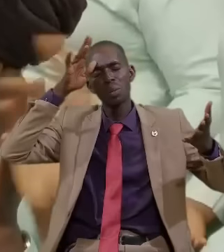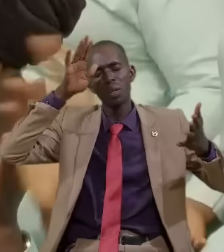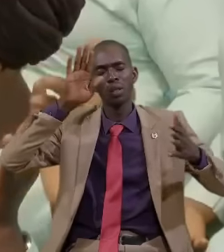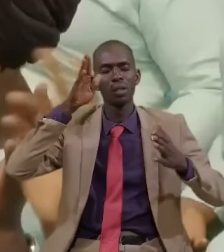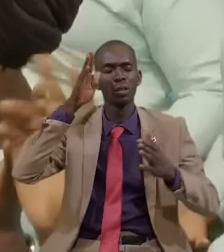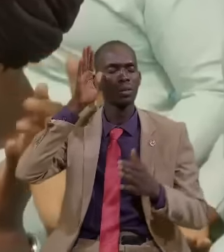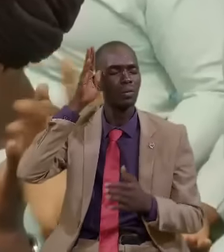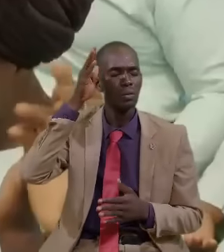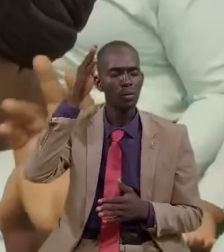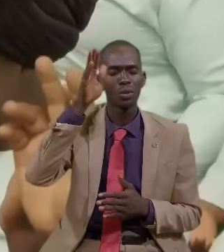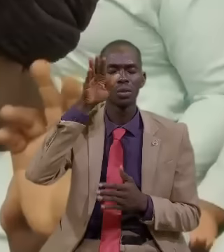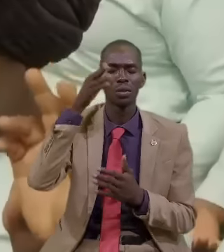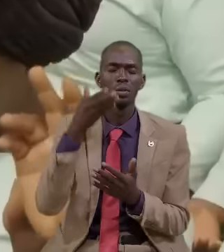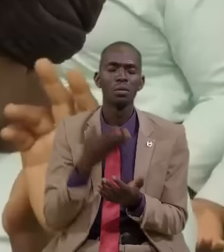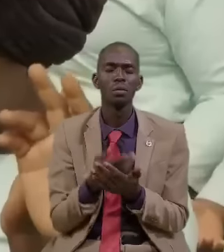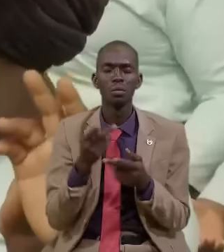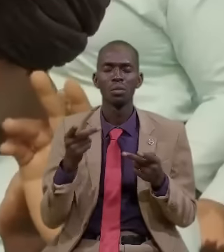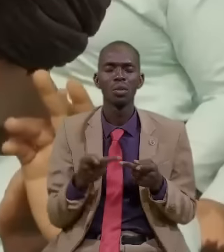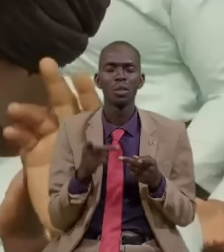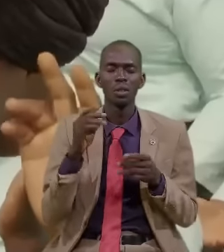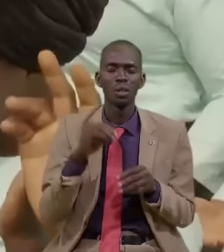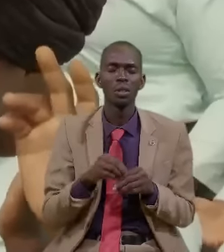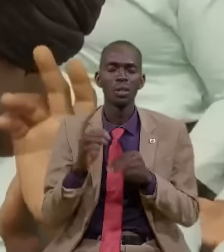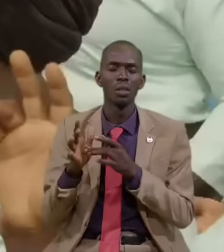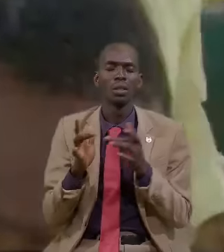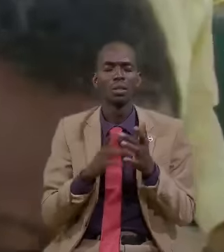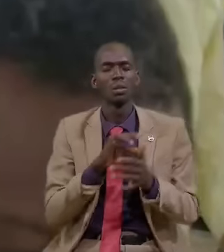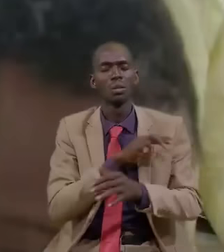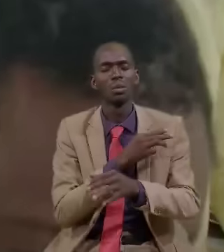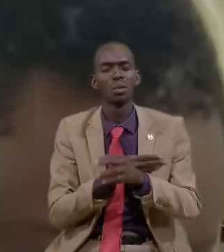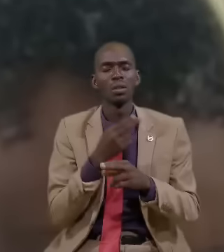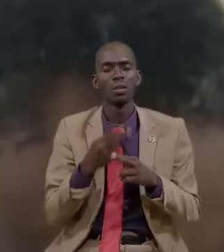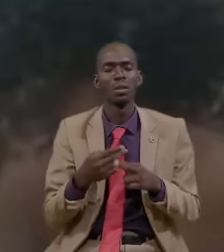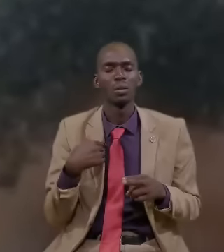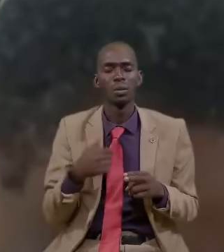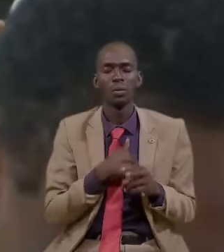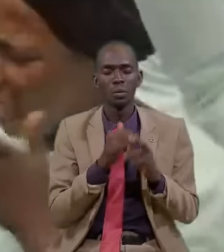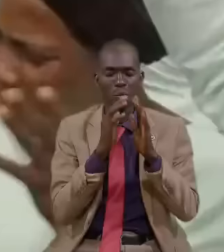In Jesus' mighty name we pray.